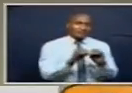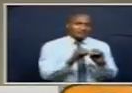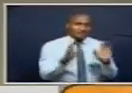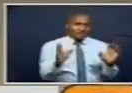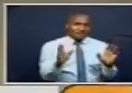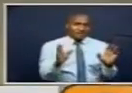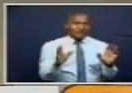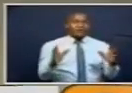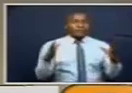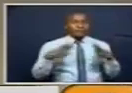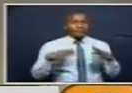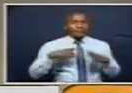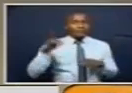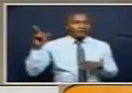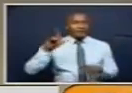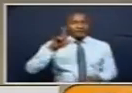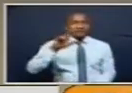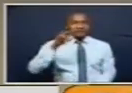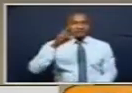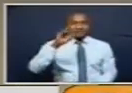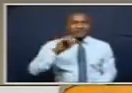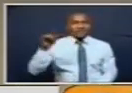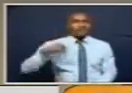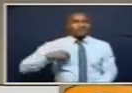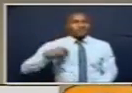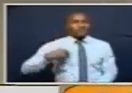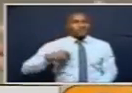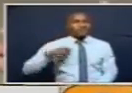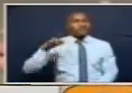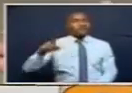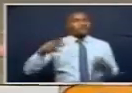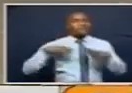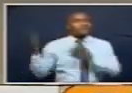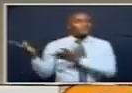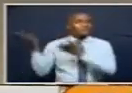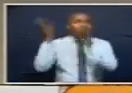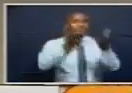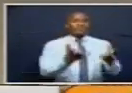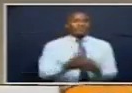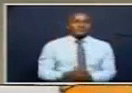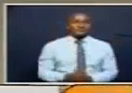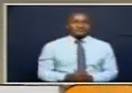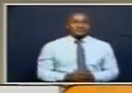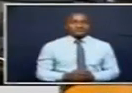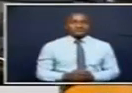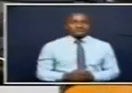I have explained the crowds in Lugari are in uniform. These are foreign people. But I think that is not a